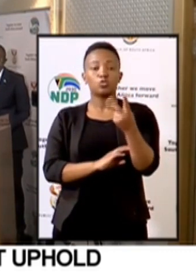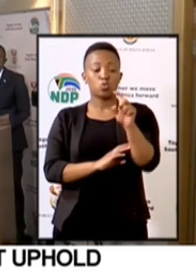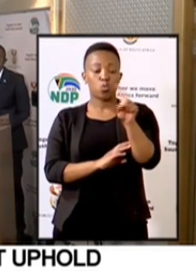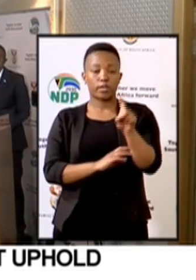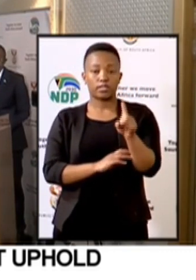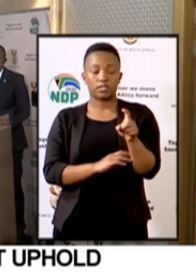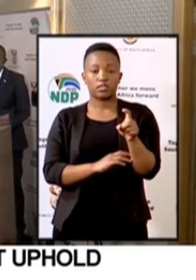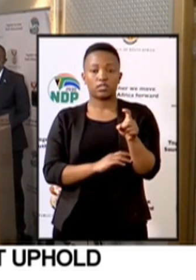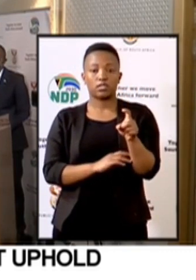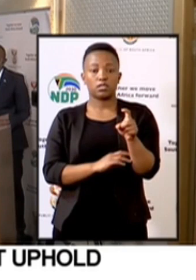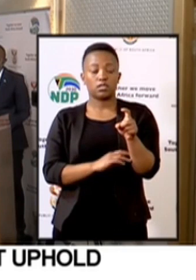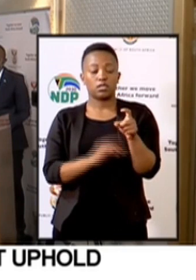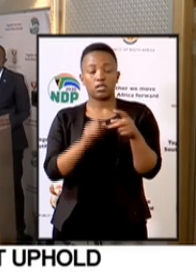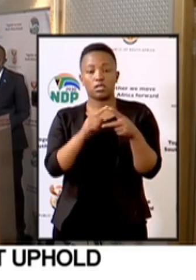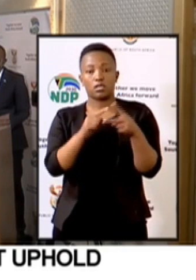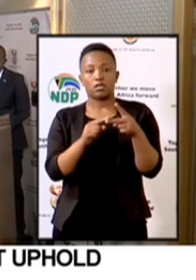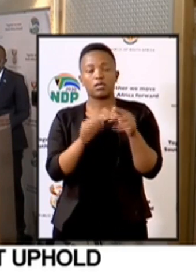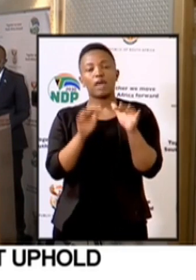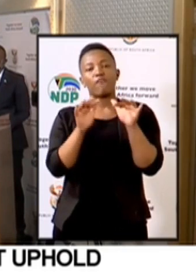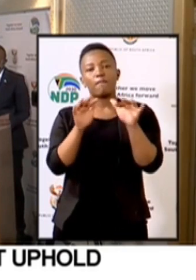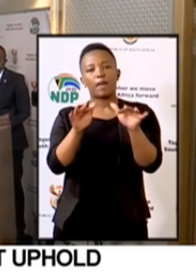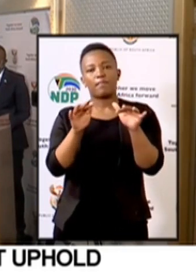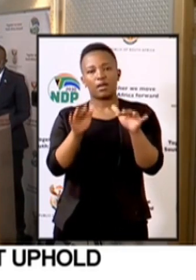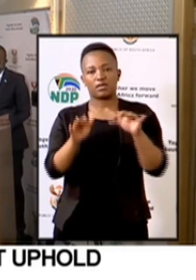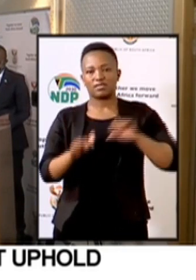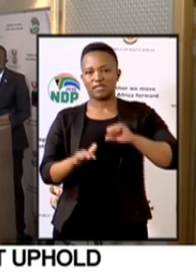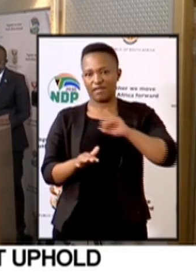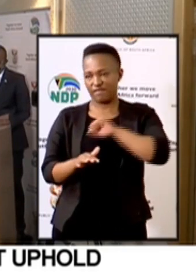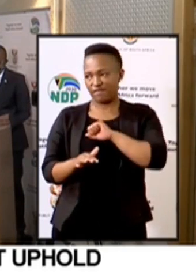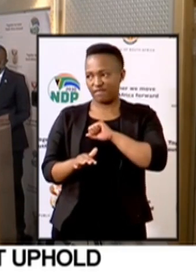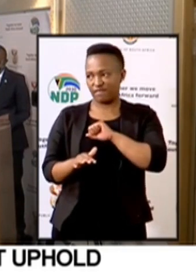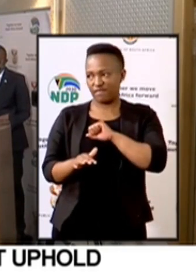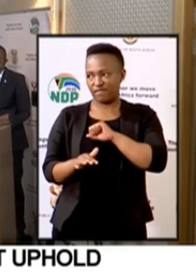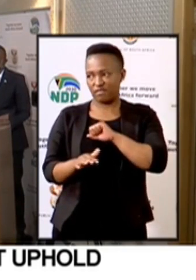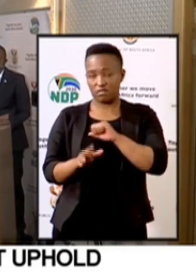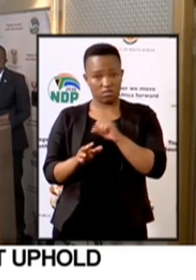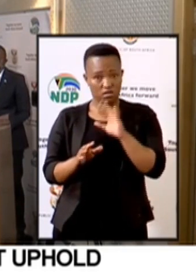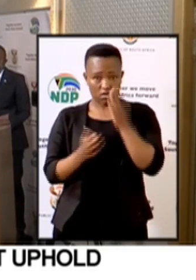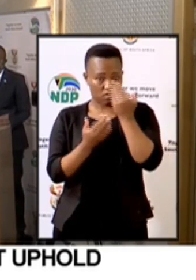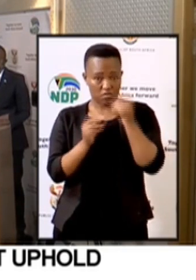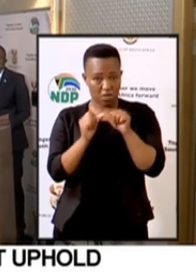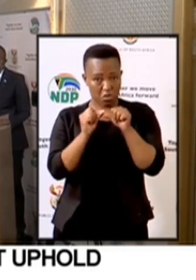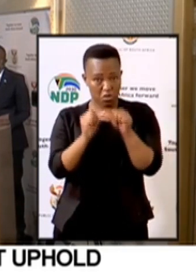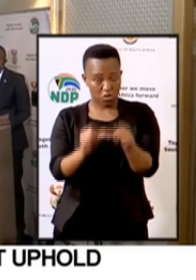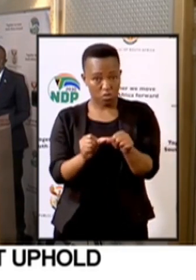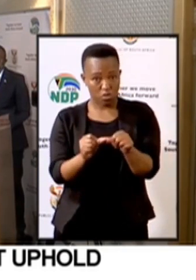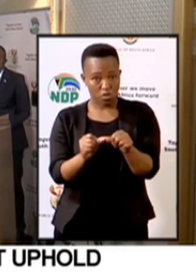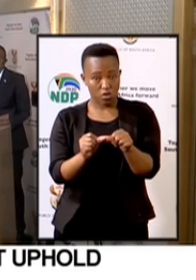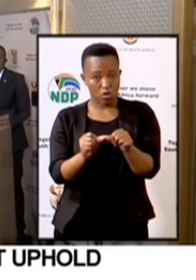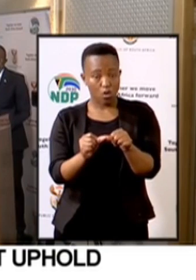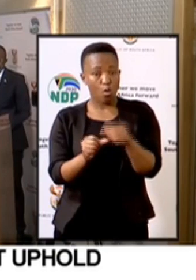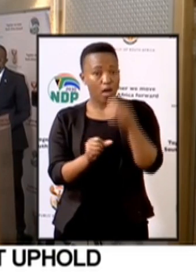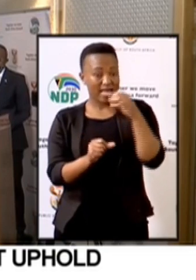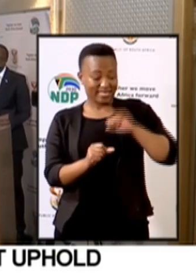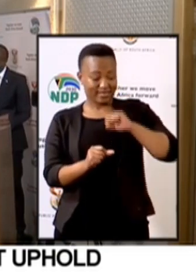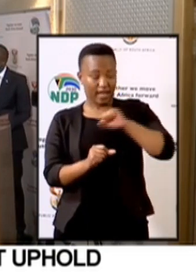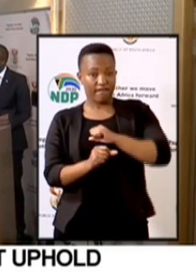the two following questions are the public servants. I'm not sure whether I should go on with the questions from the public